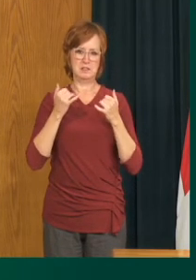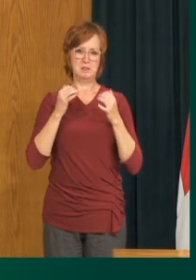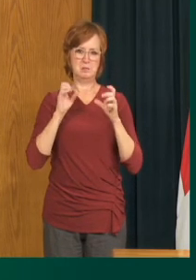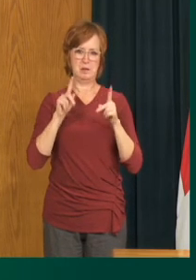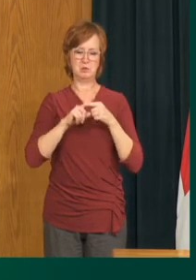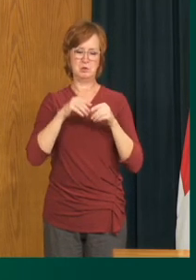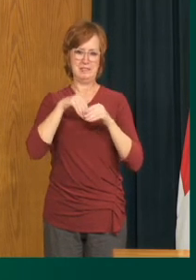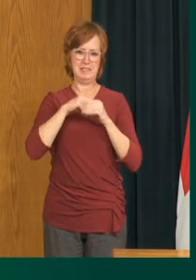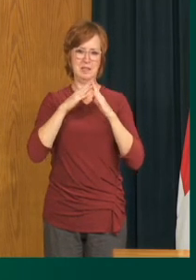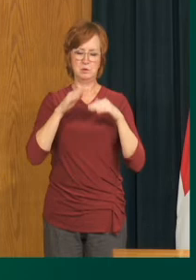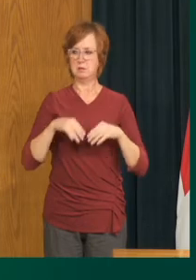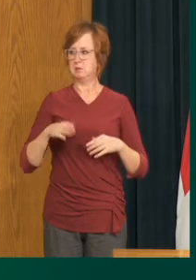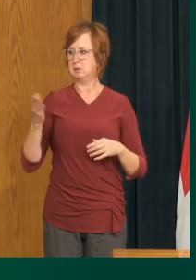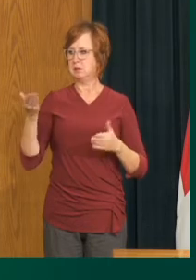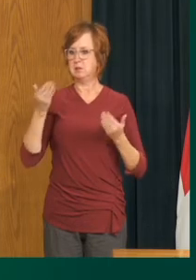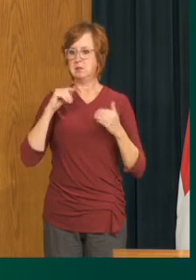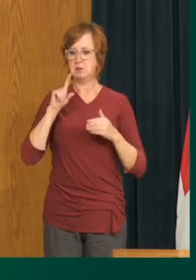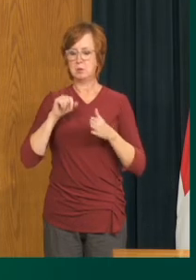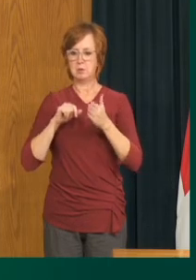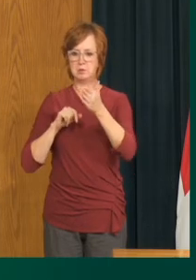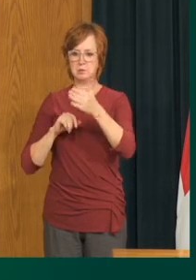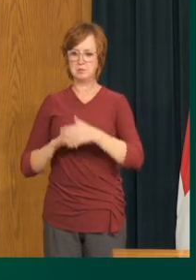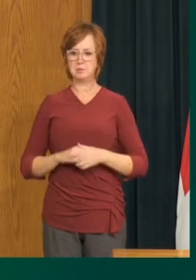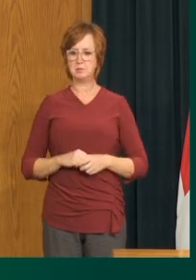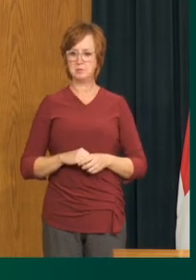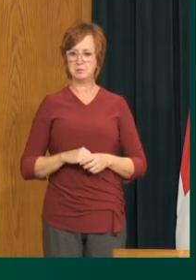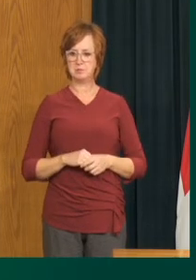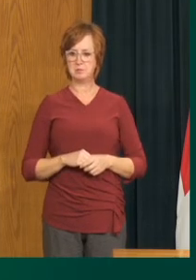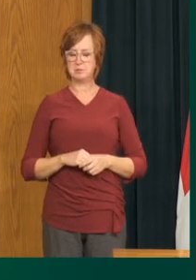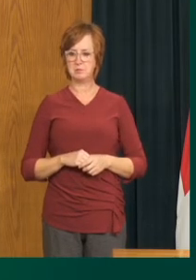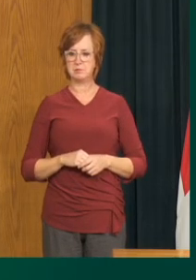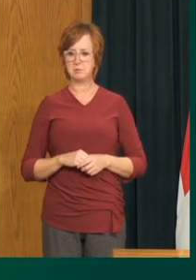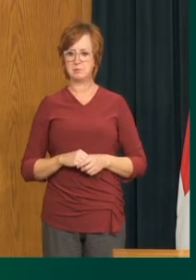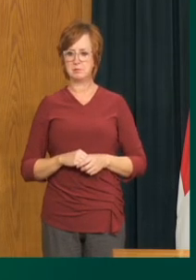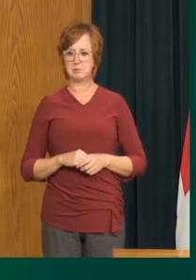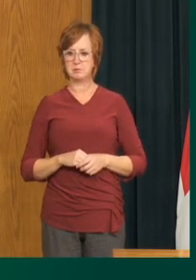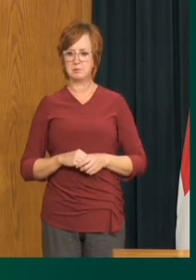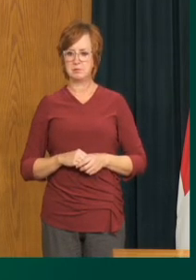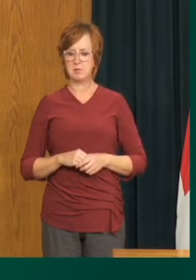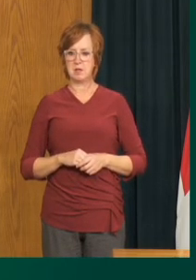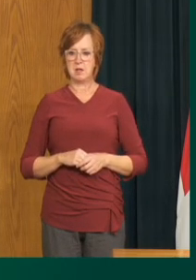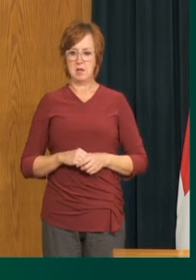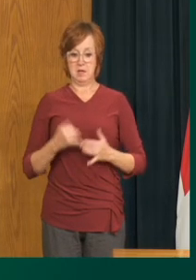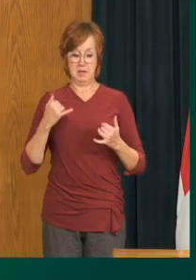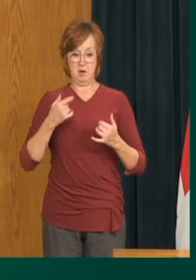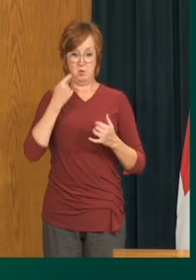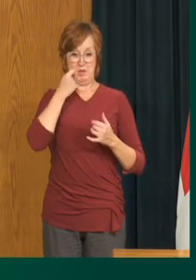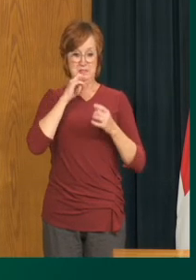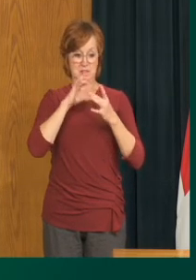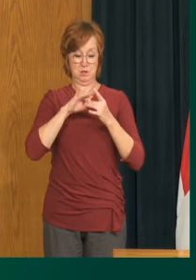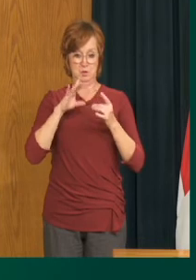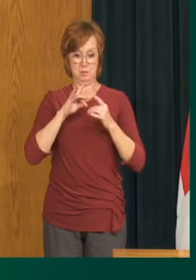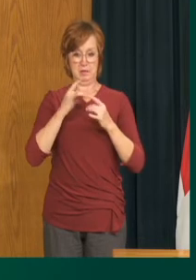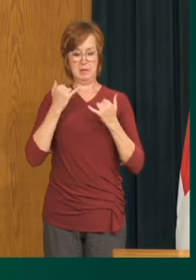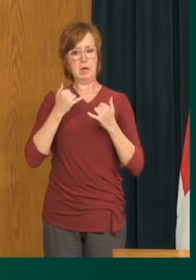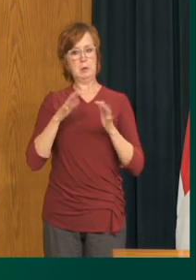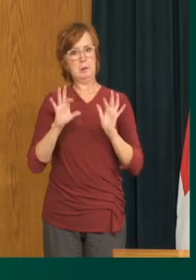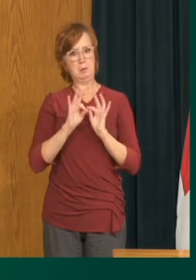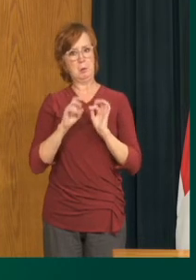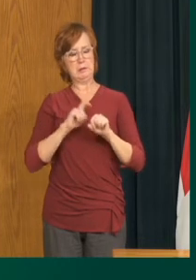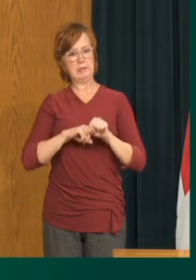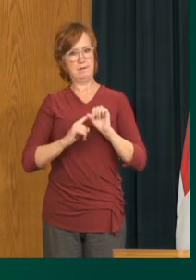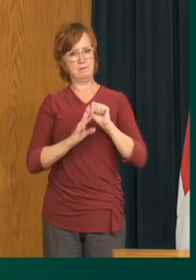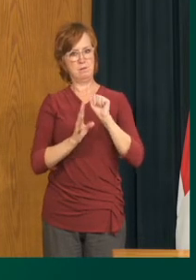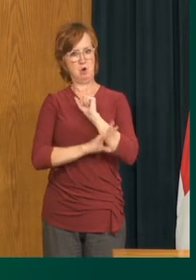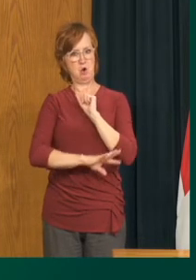We'll take our next question from the room. Steph? Yes. Mr. Premier, as you say that we are at this pivotal juncture and we're at a